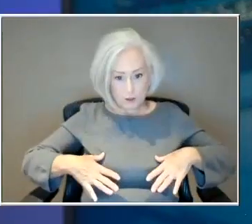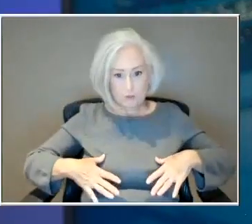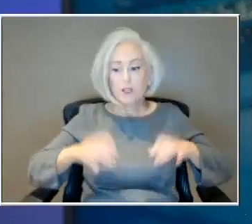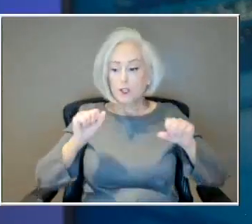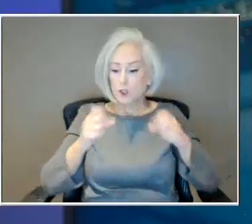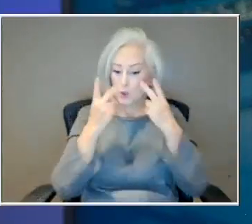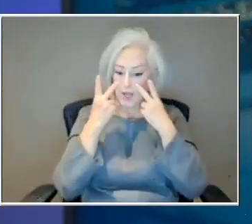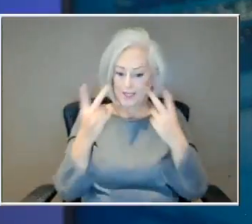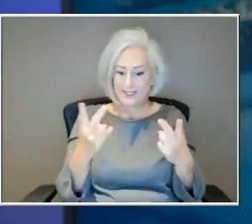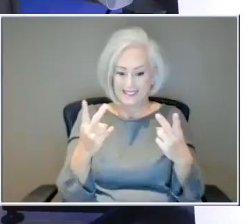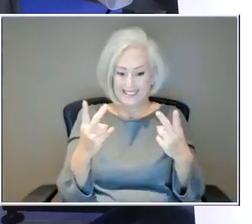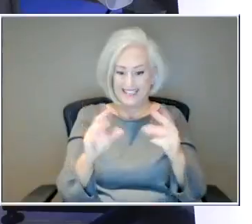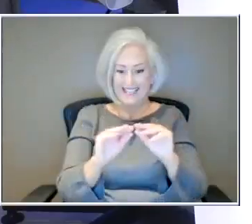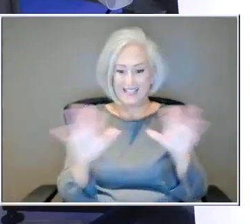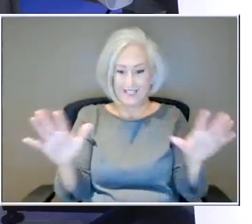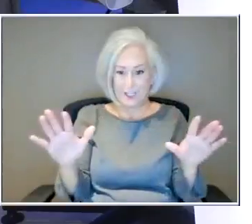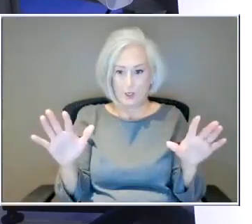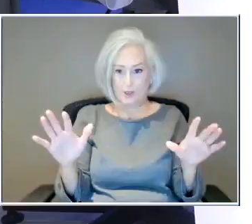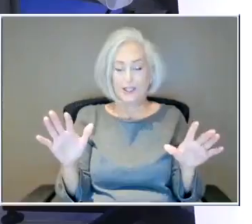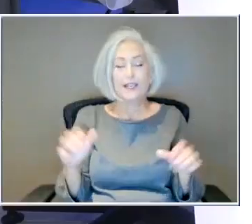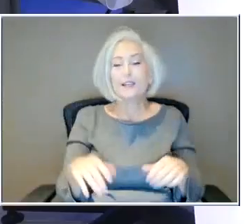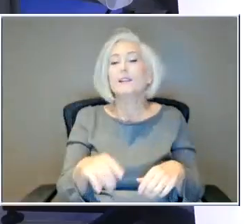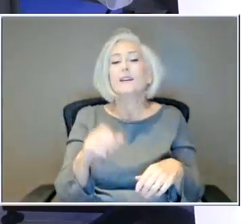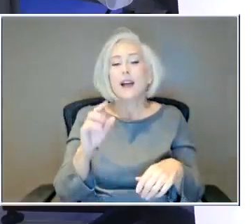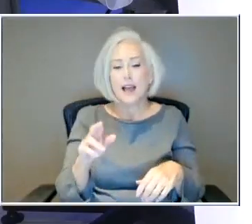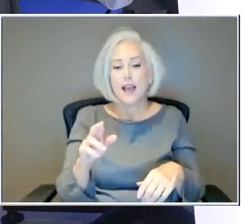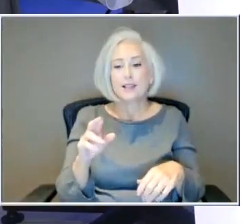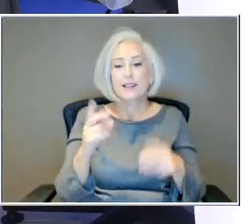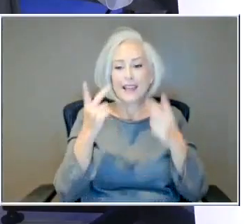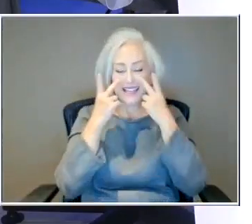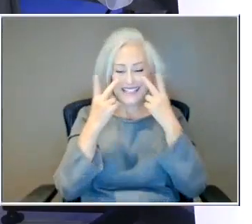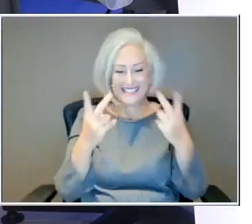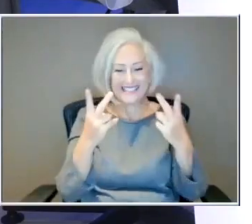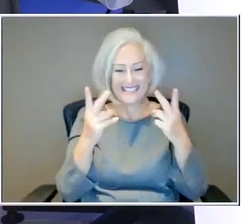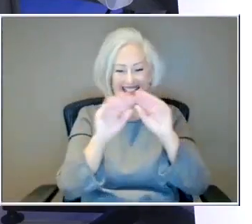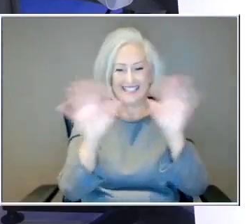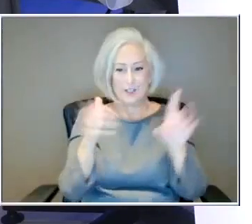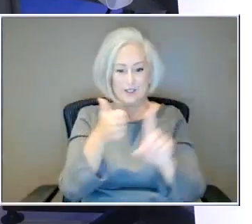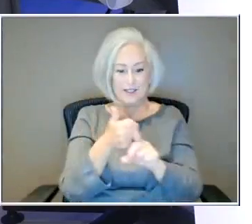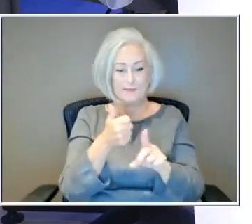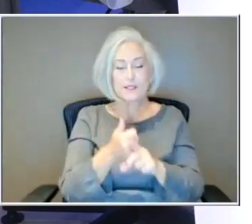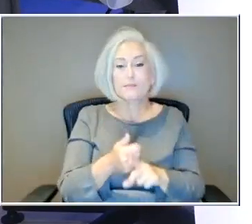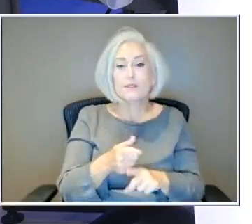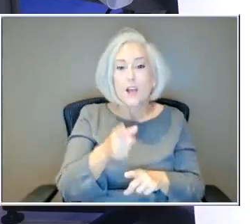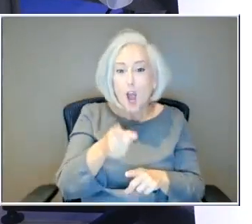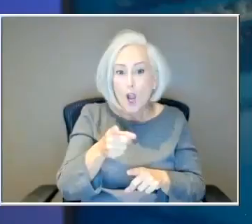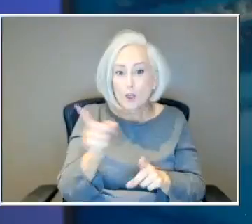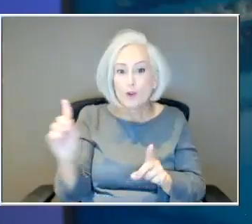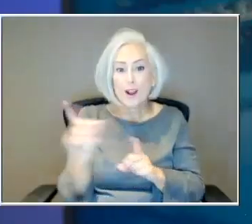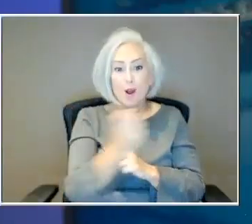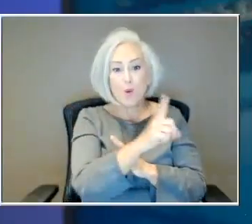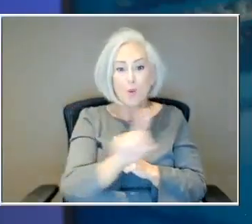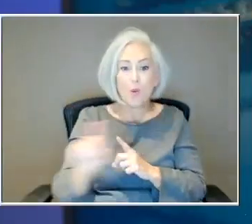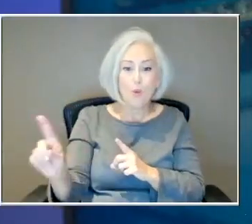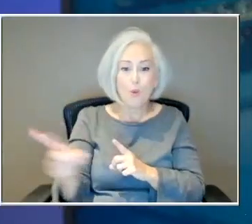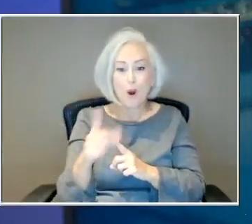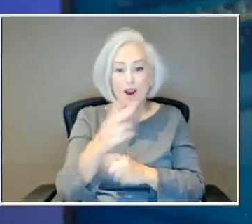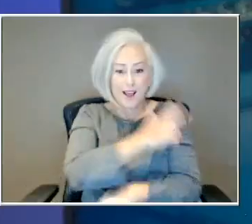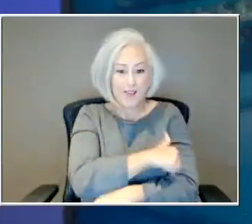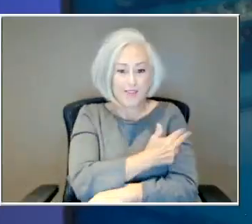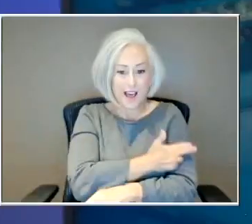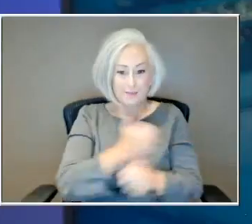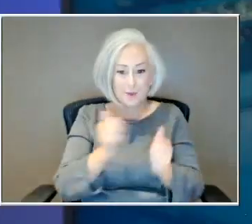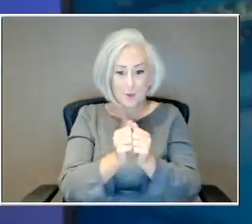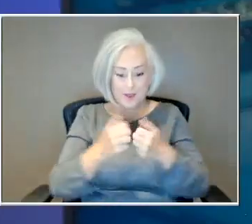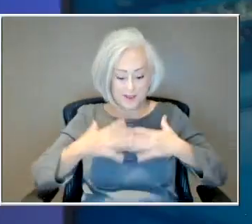others around them. Please tell me you're going to go up on the floors and round today with this outfit on. It could be a